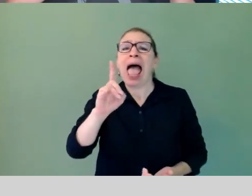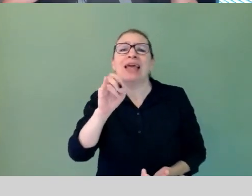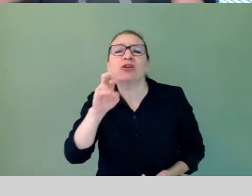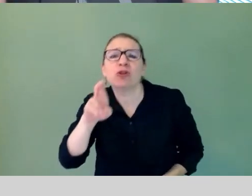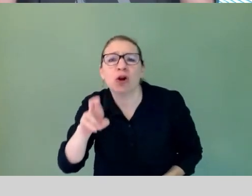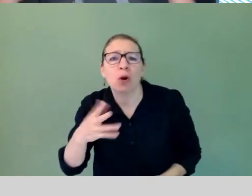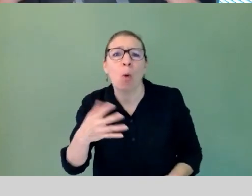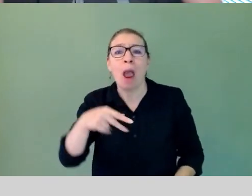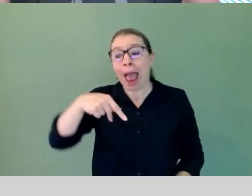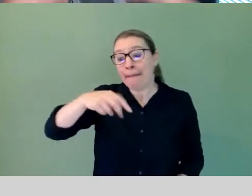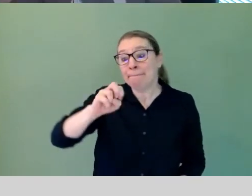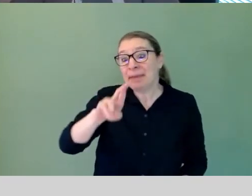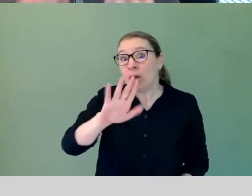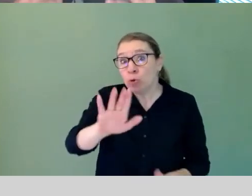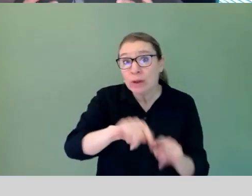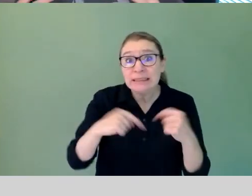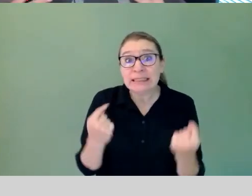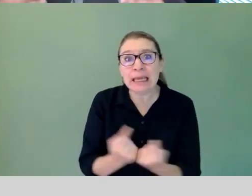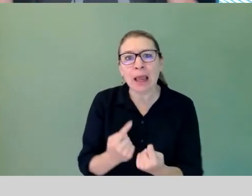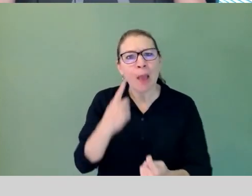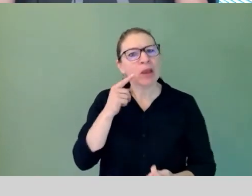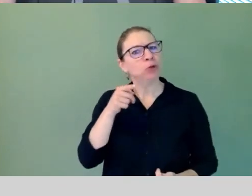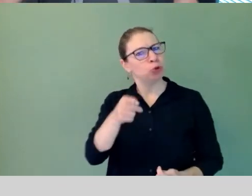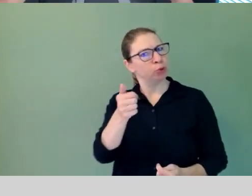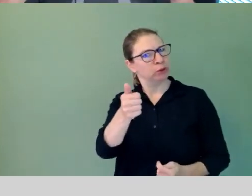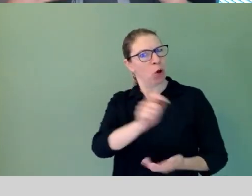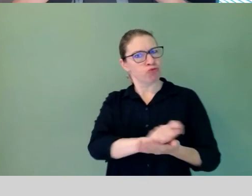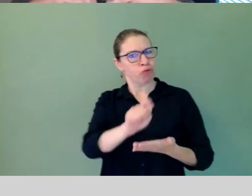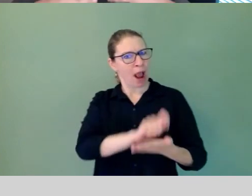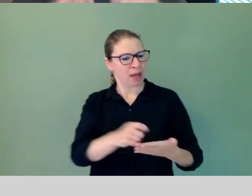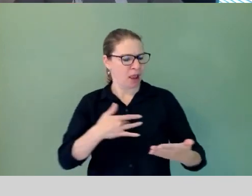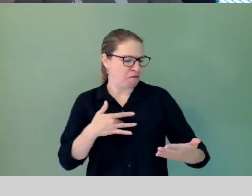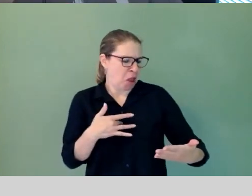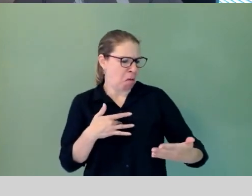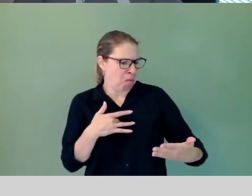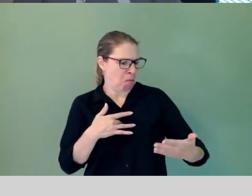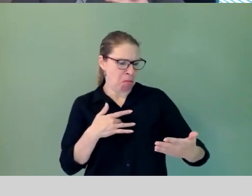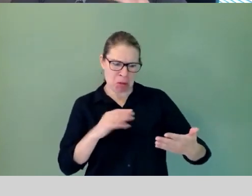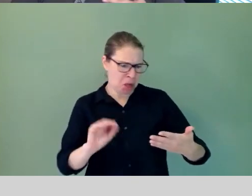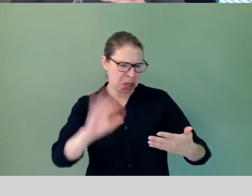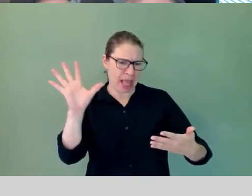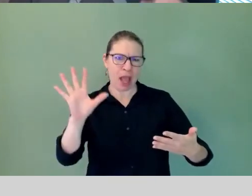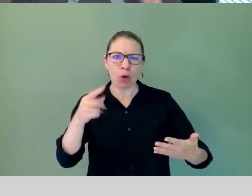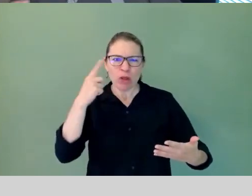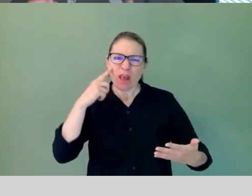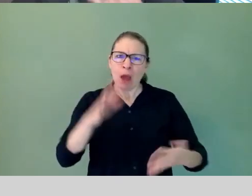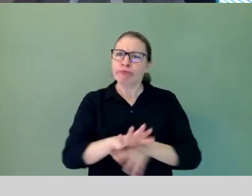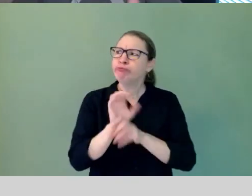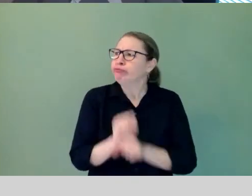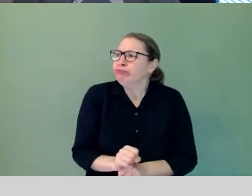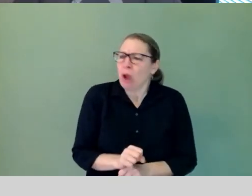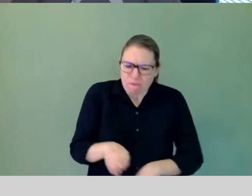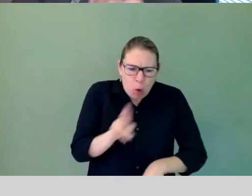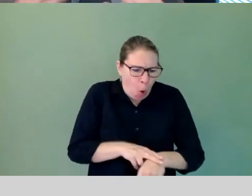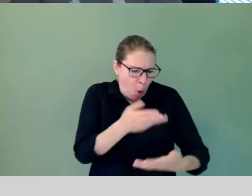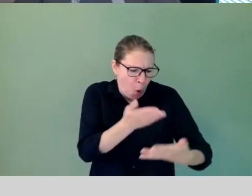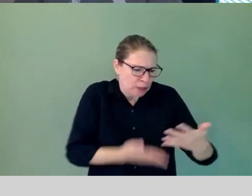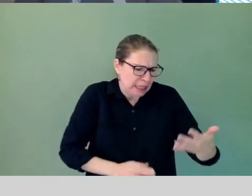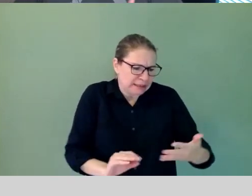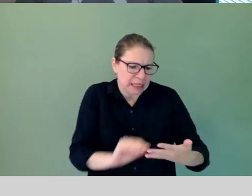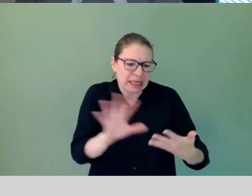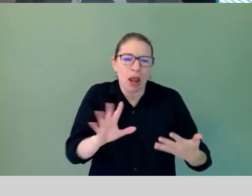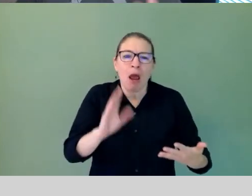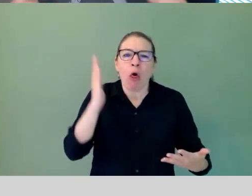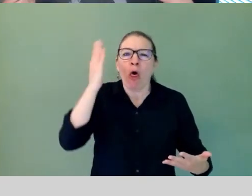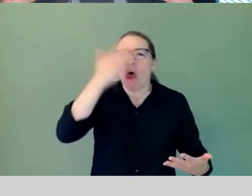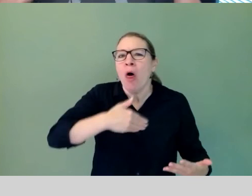a bias. You get a judgment. You've been writing this all, and you'll do things second naturally that you didn't know you were doing, and then it goes